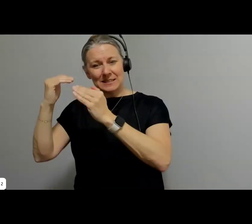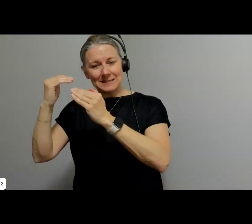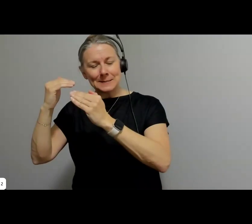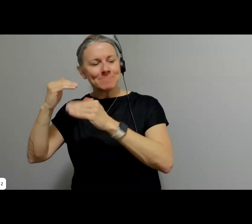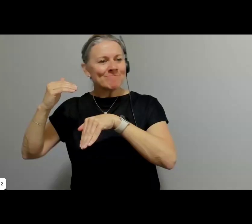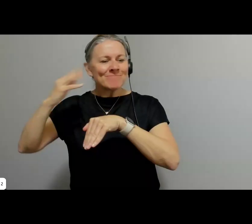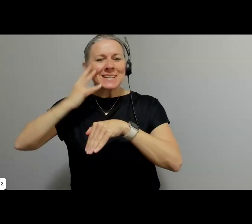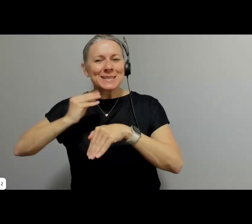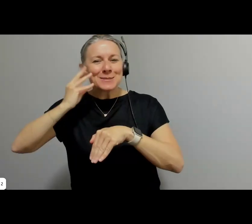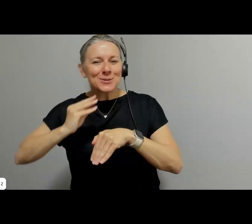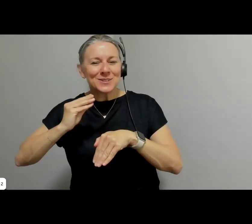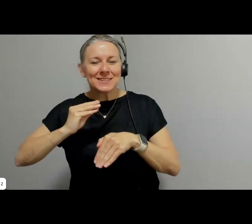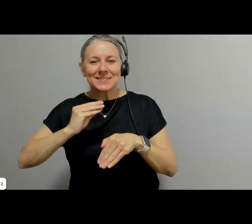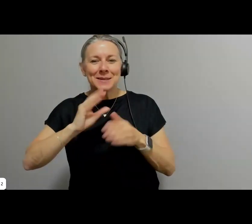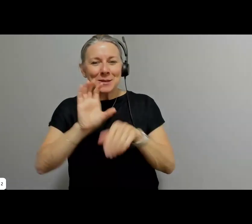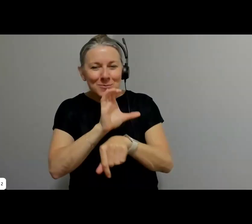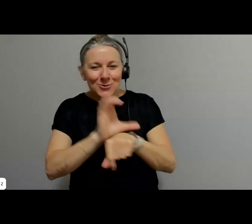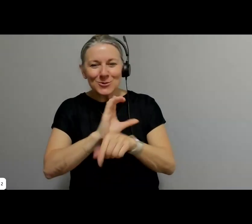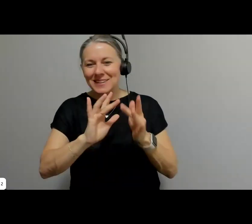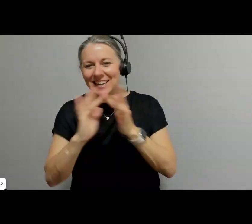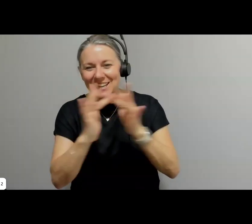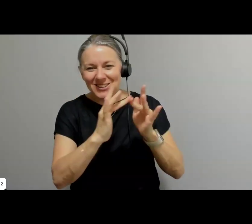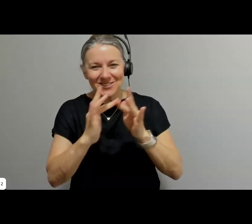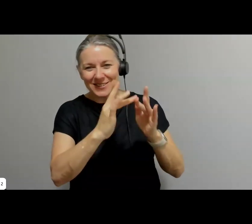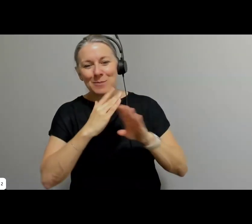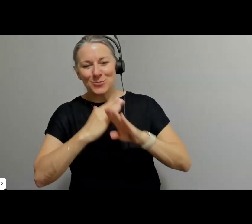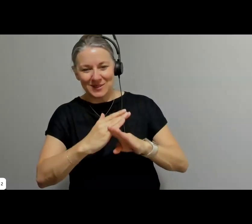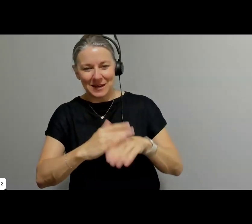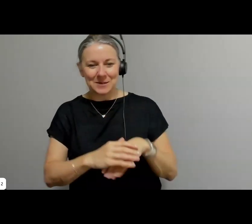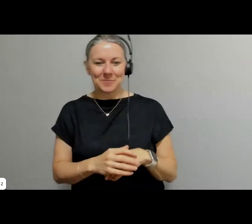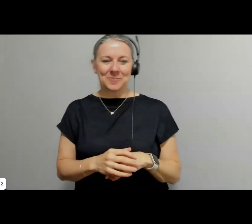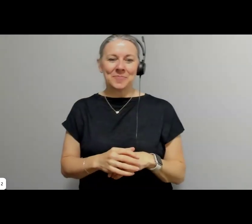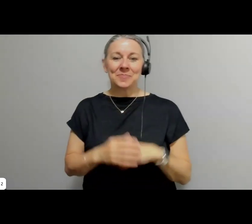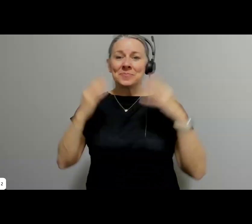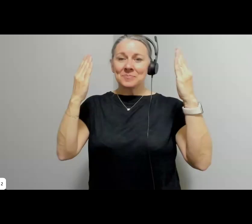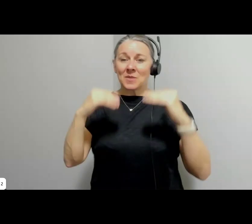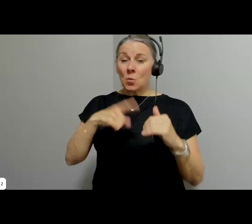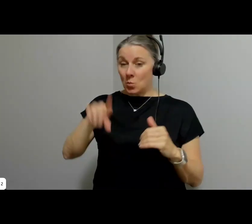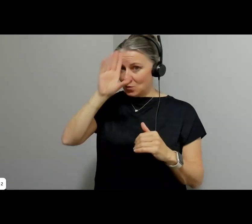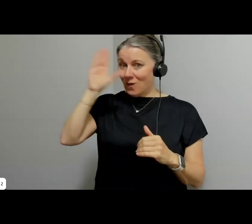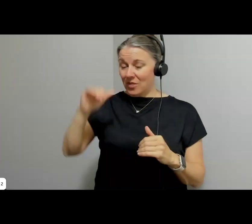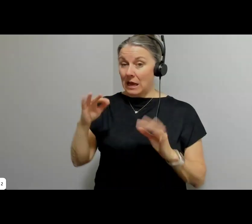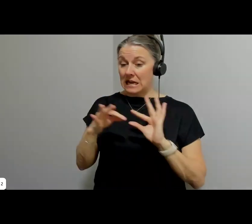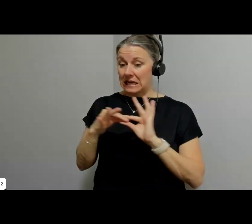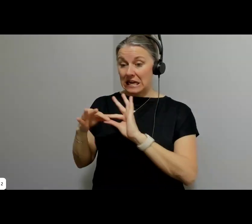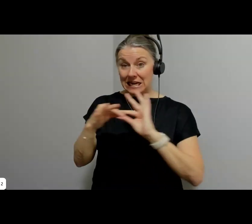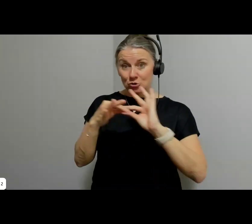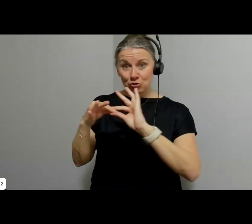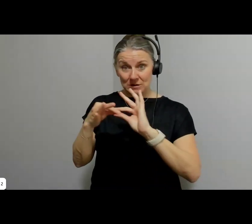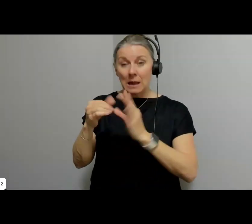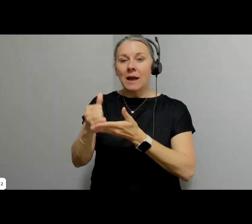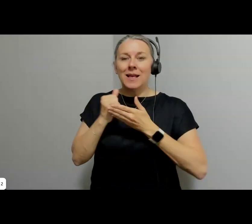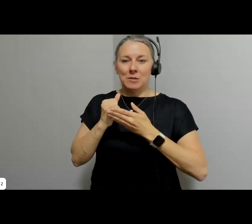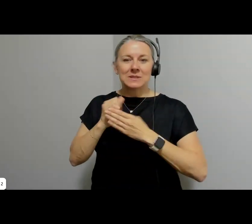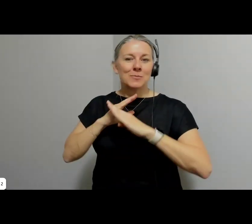We know, though, that staying connected helps protect older adults, and a lot of them are finding that connection online. And